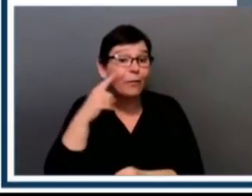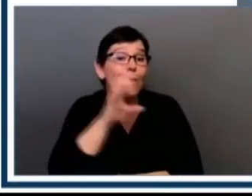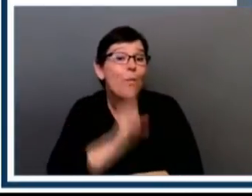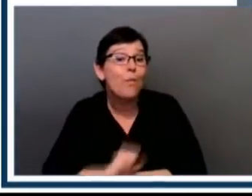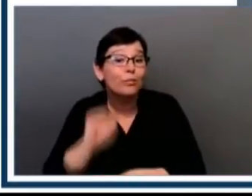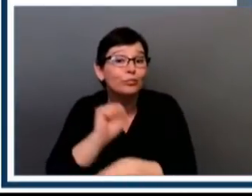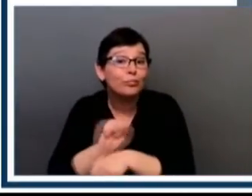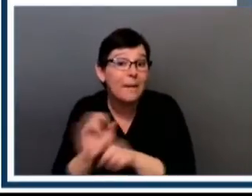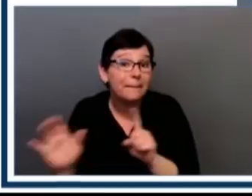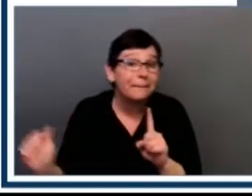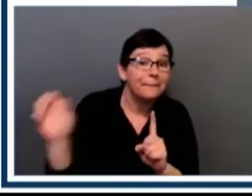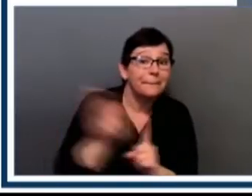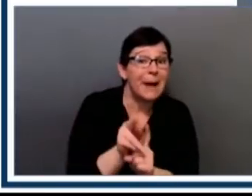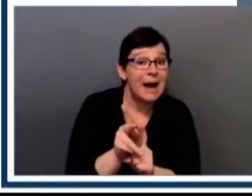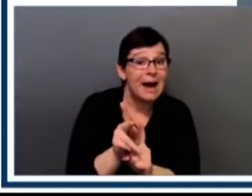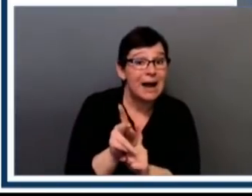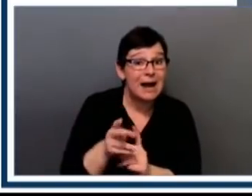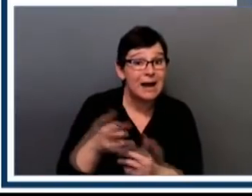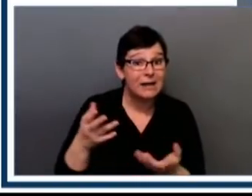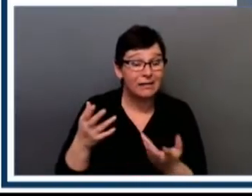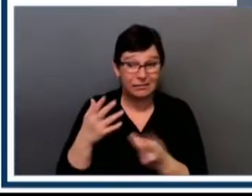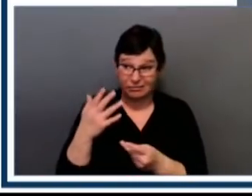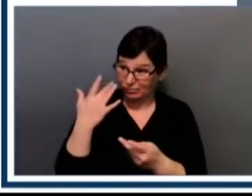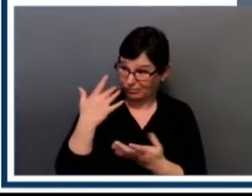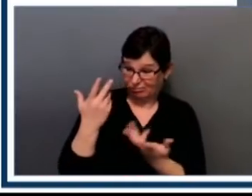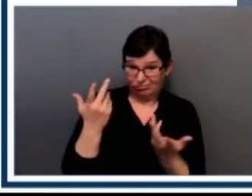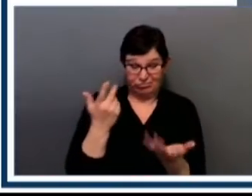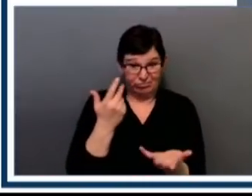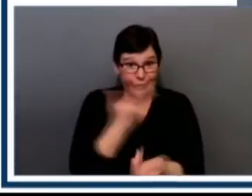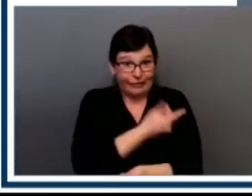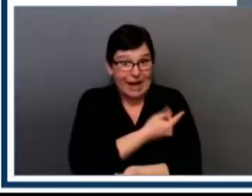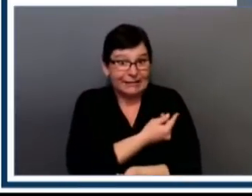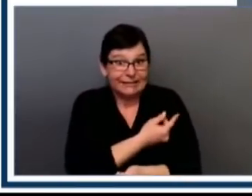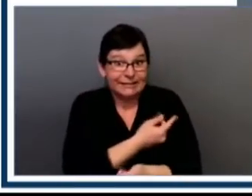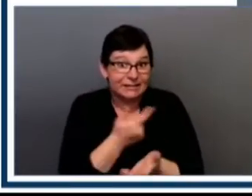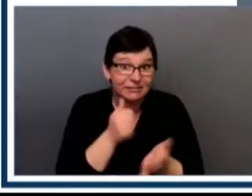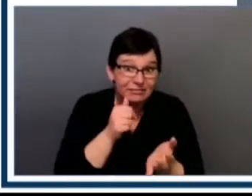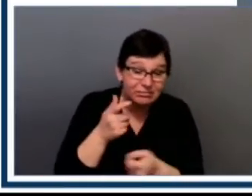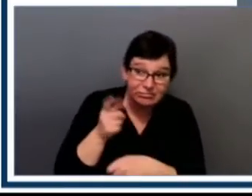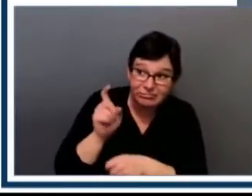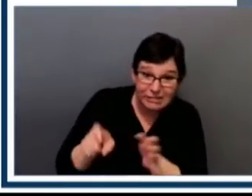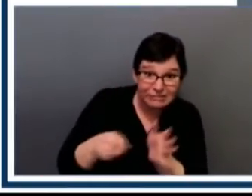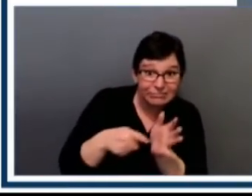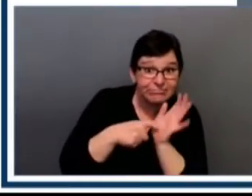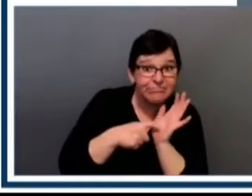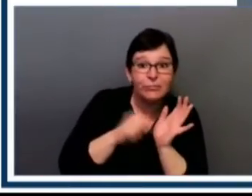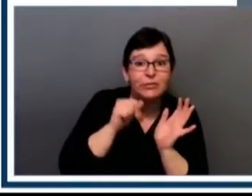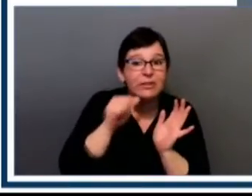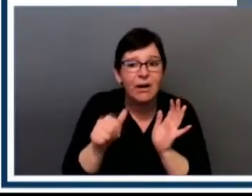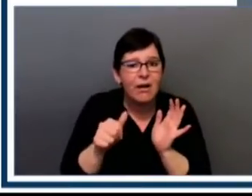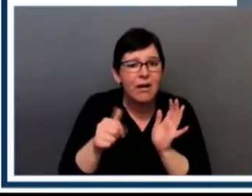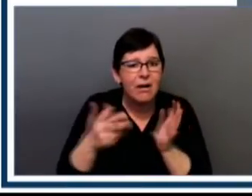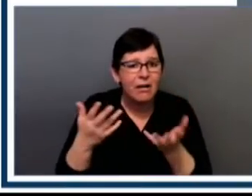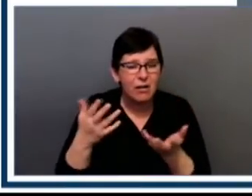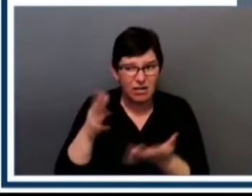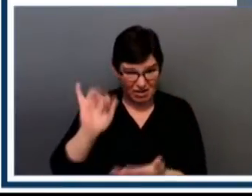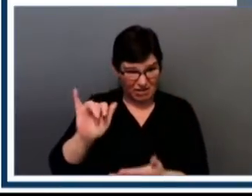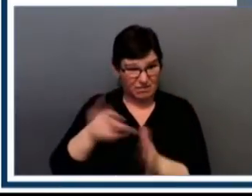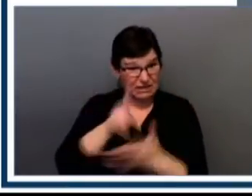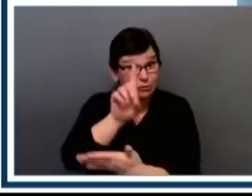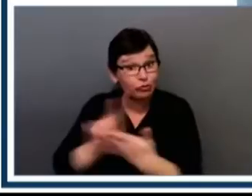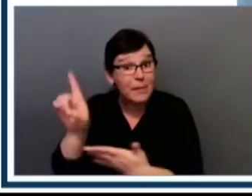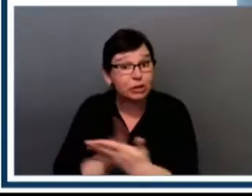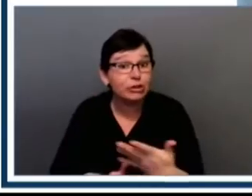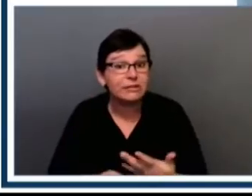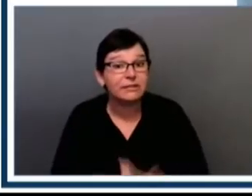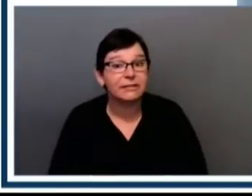discrimination? So I mean, we're looking at that right now. What we've, the required vaccination in